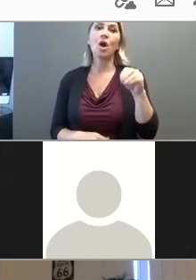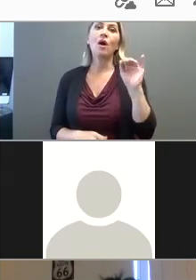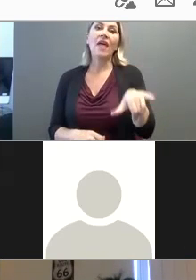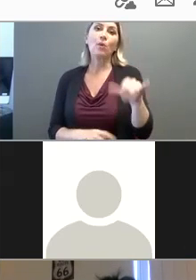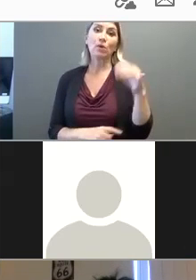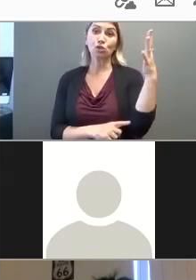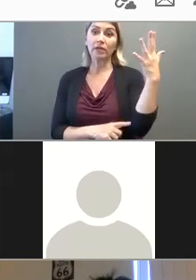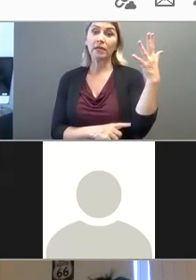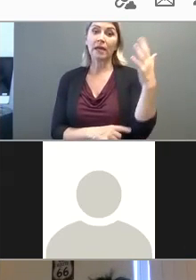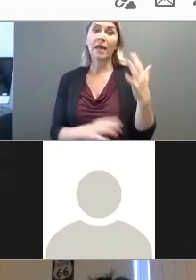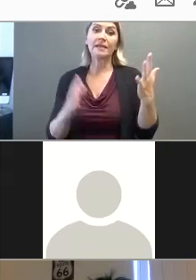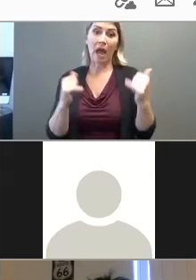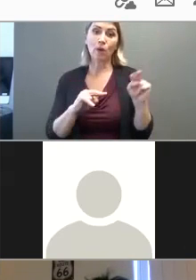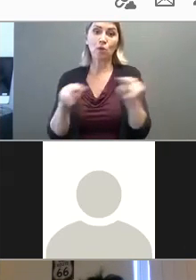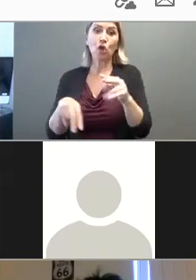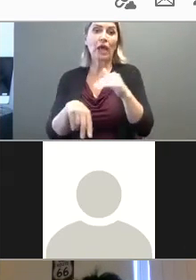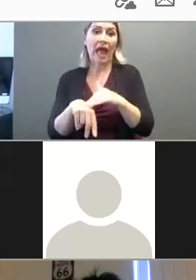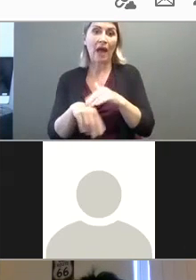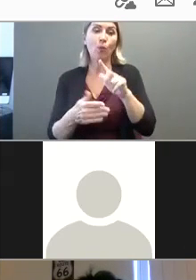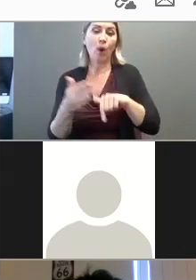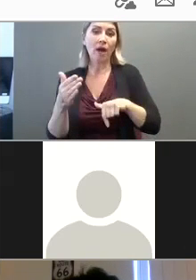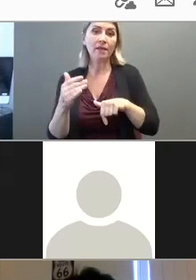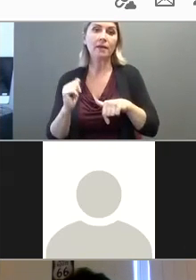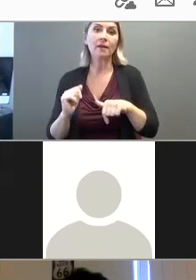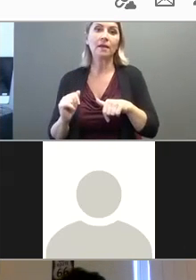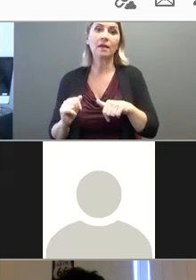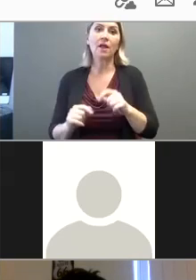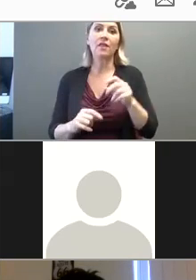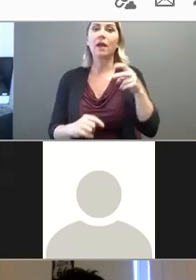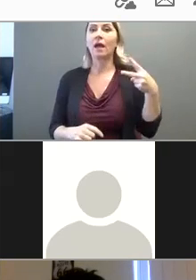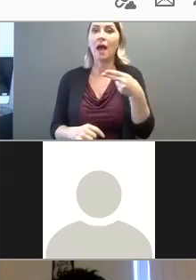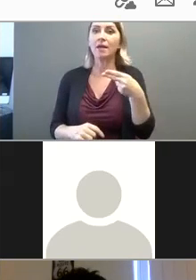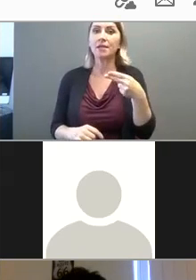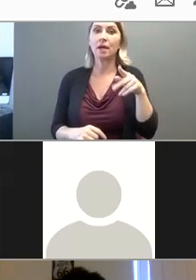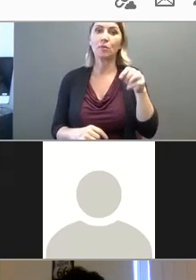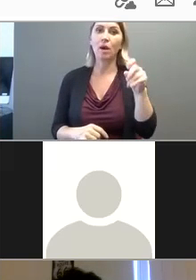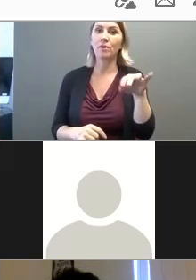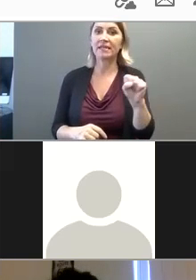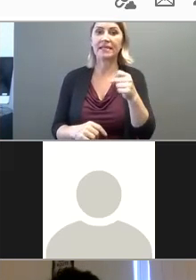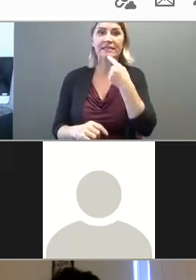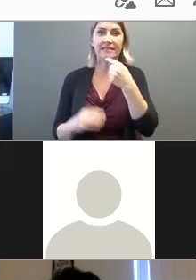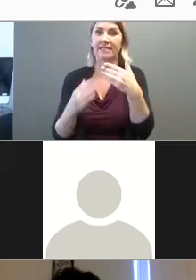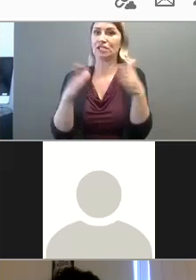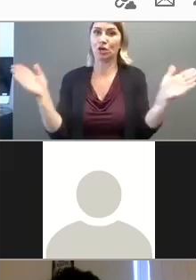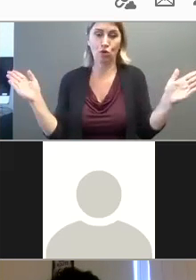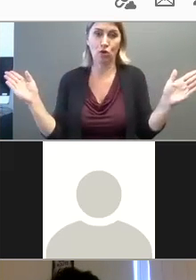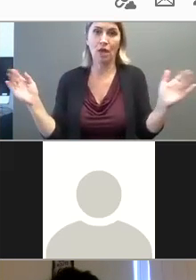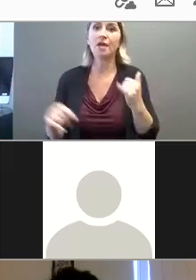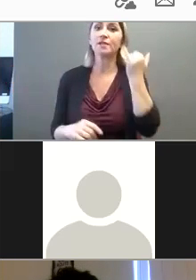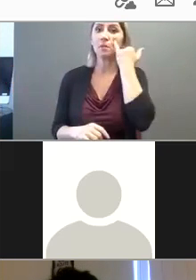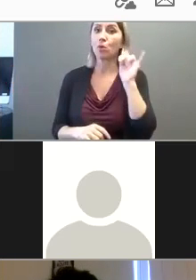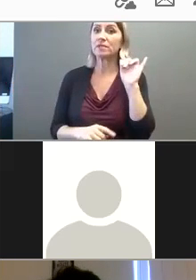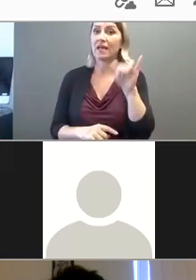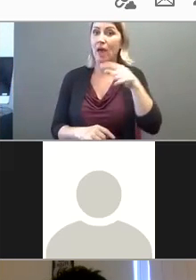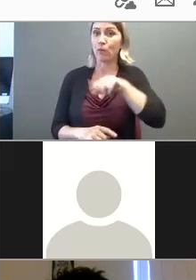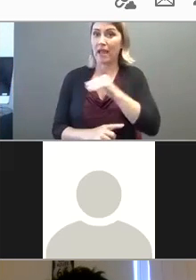tree. And now let's look at what the cut property states in general. So suppose that